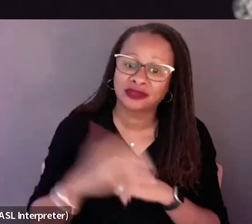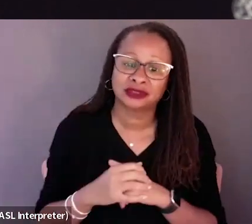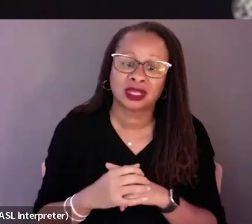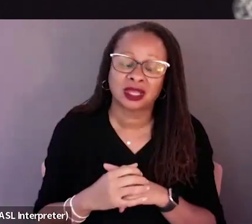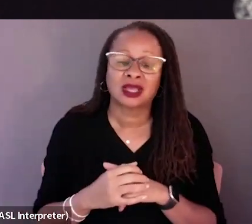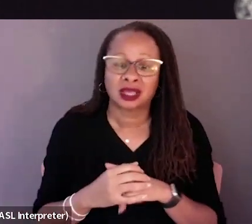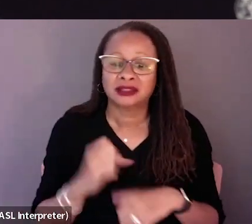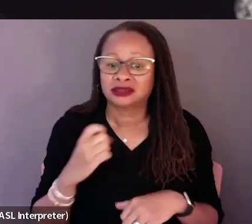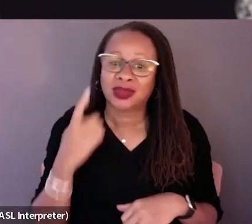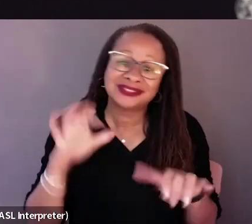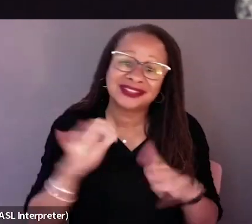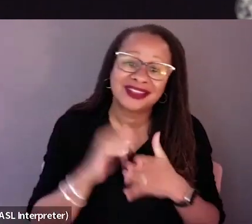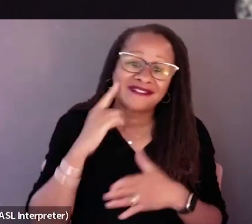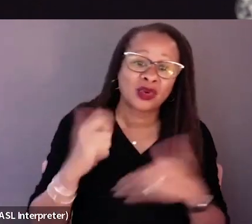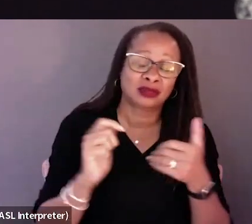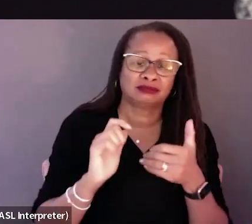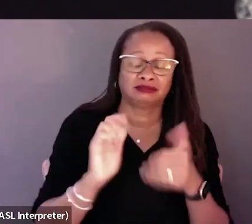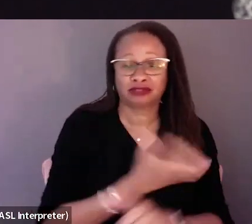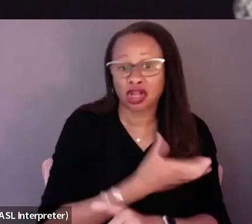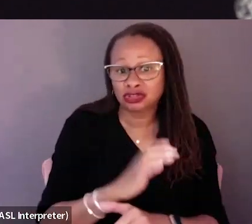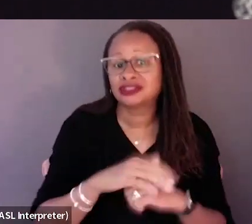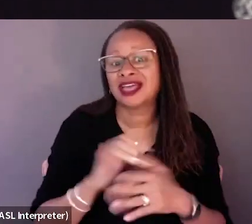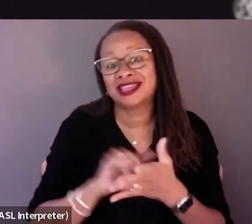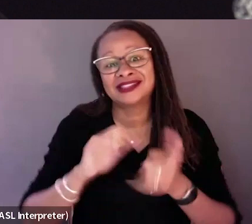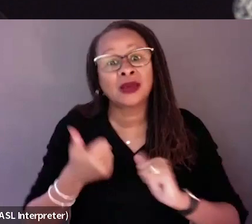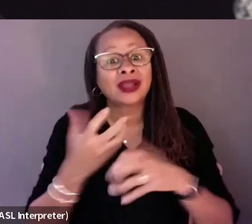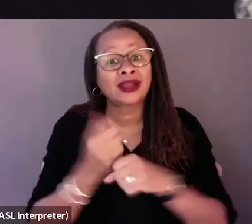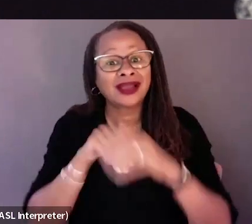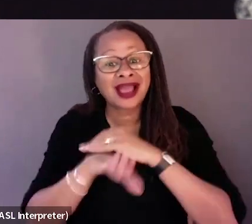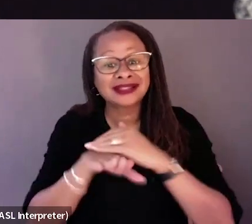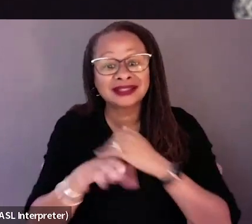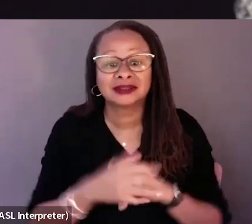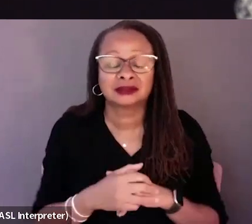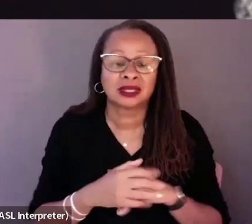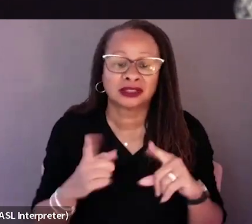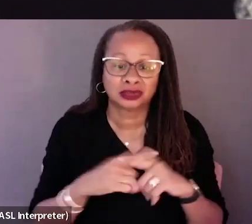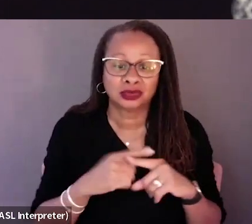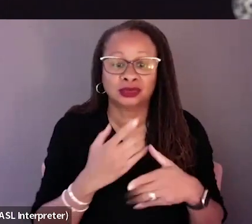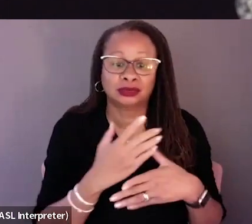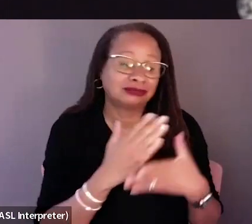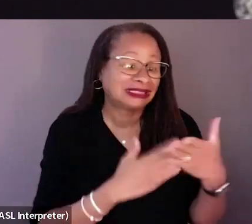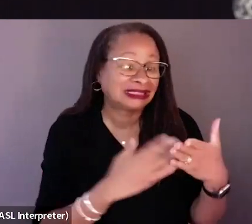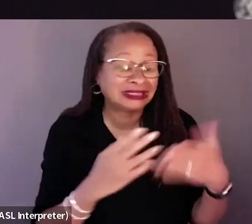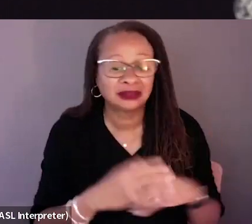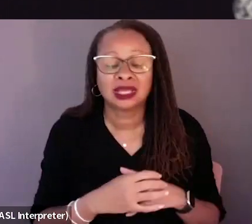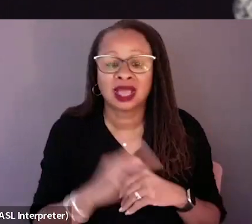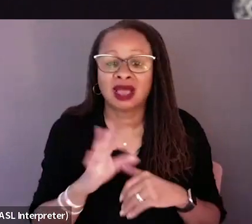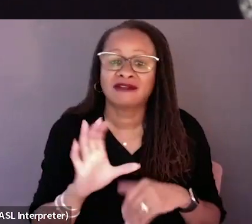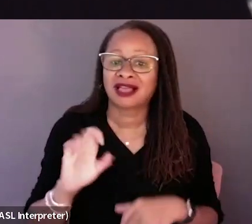for concerts, and that's how I got access also to the scene of classical music.